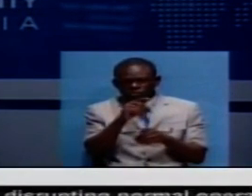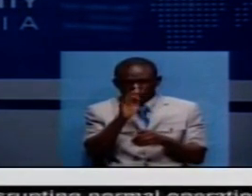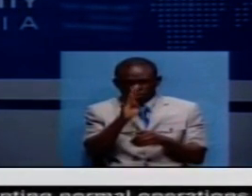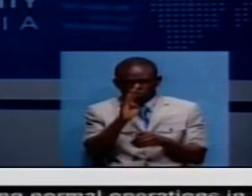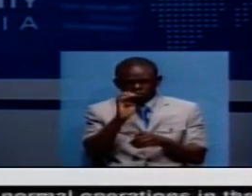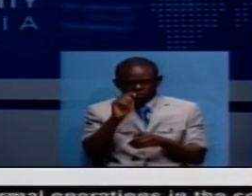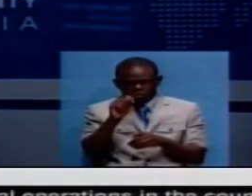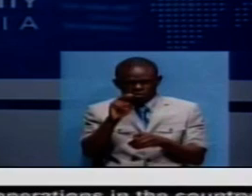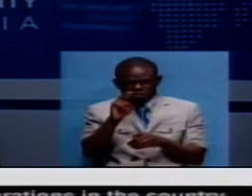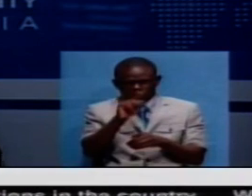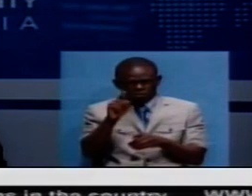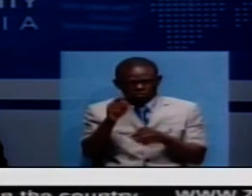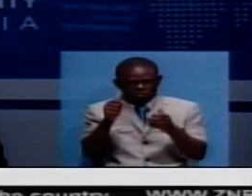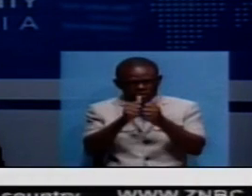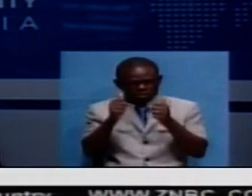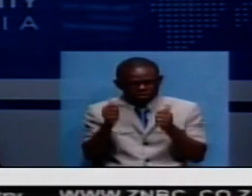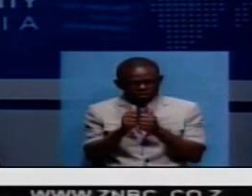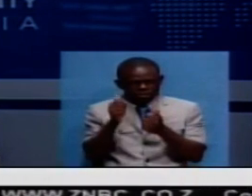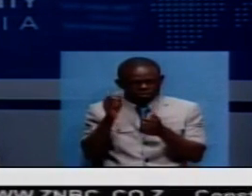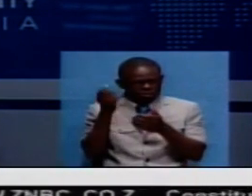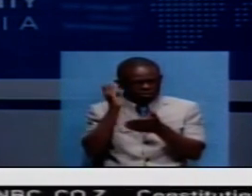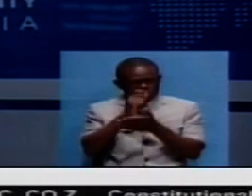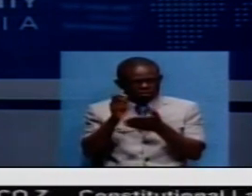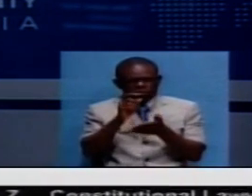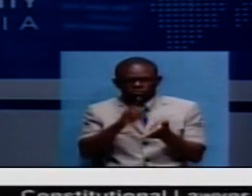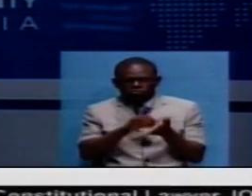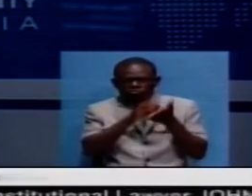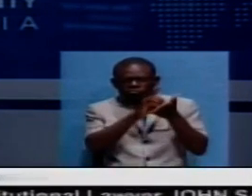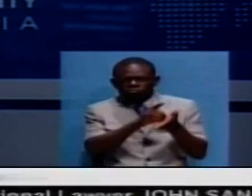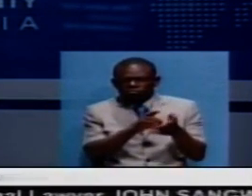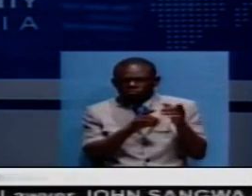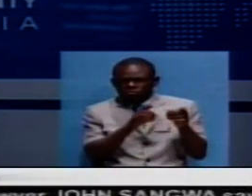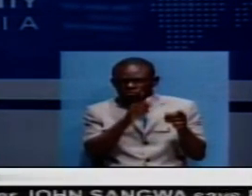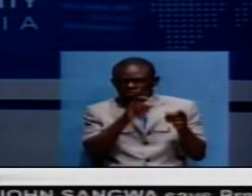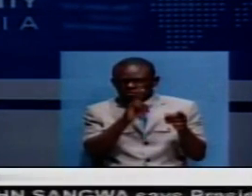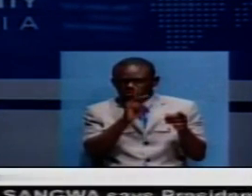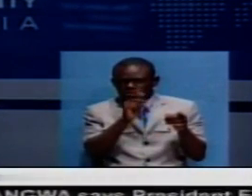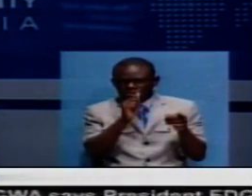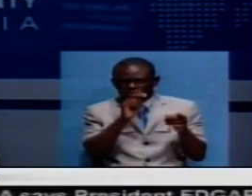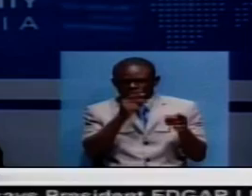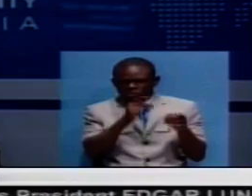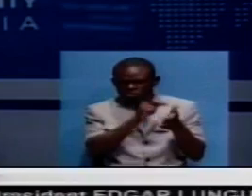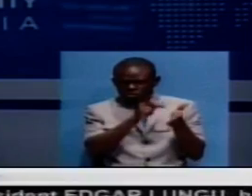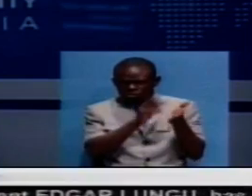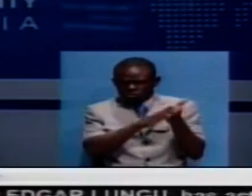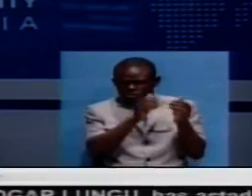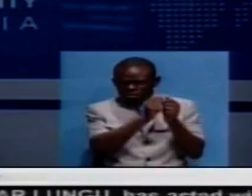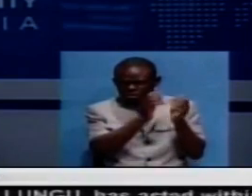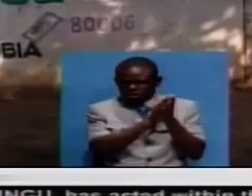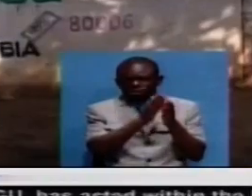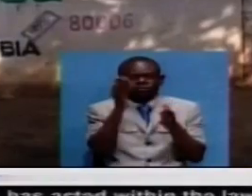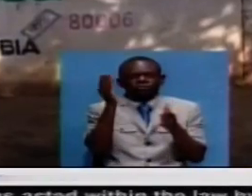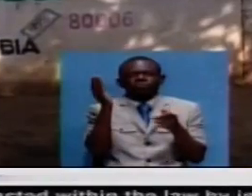Zambia Betu's General Secretary Jeffrey Simuntala at Lukanga Primary School in Kabwe. Robert Mwanza has the details.